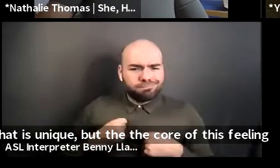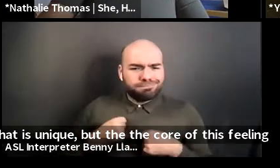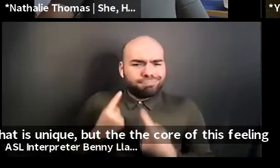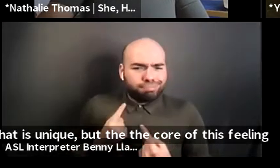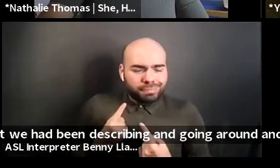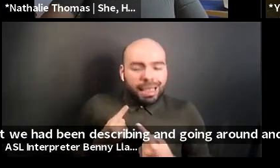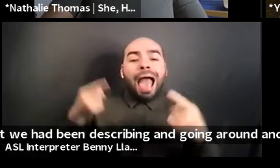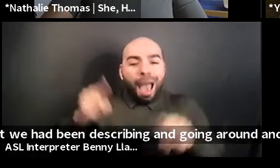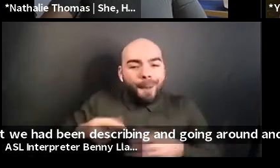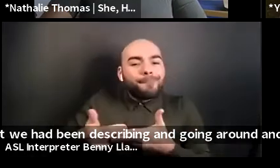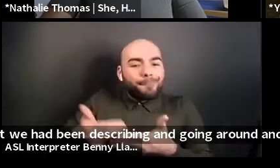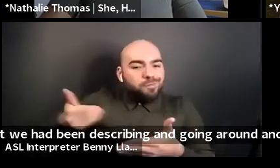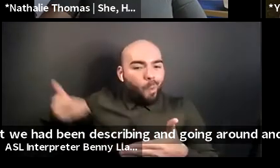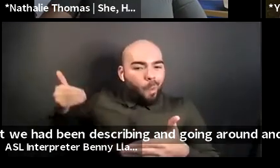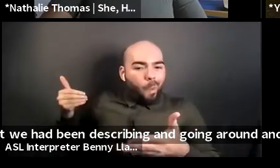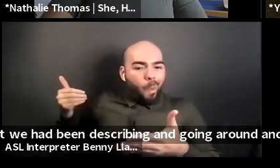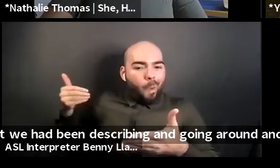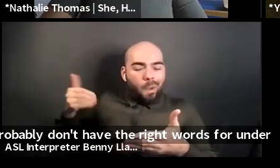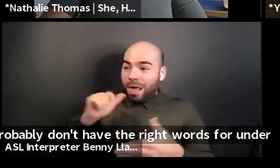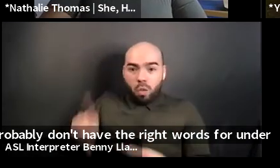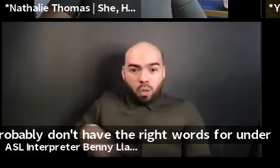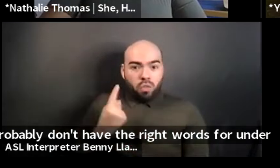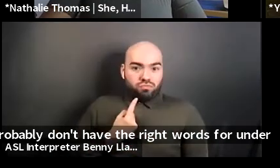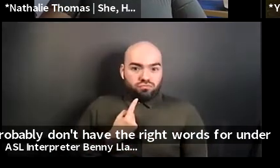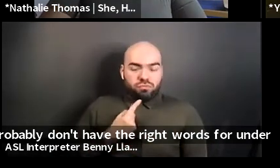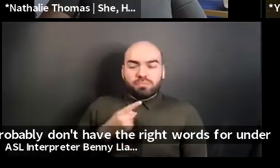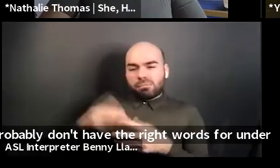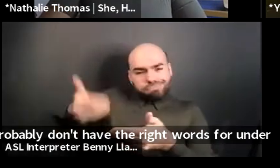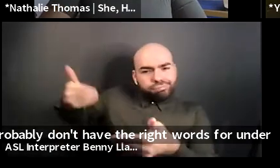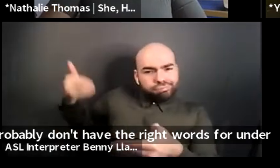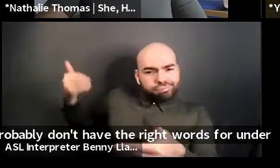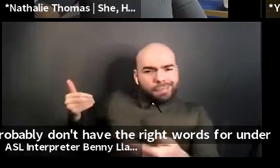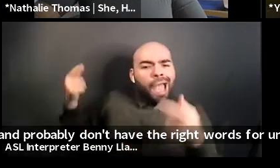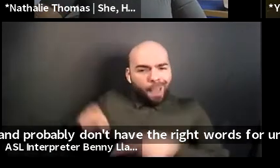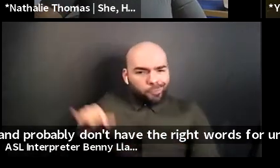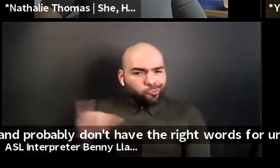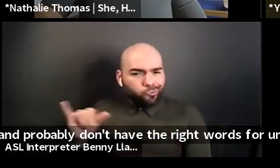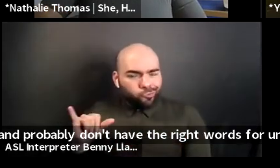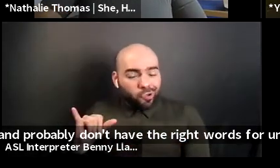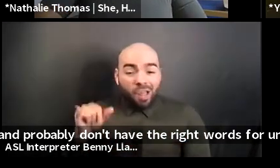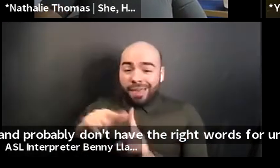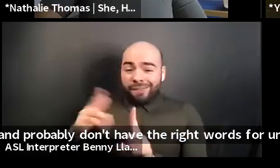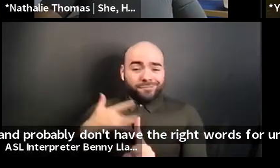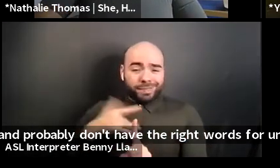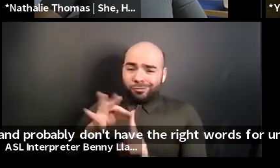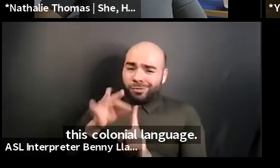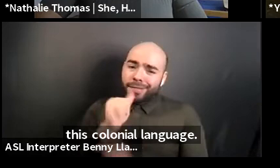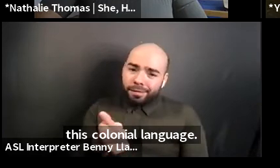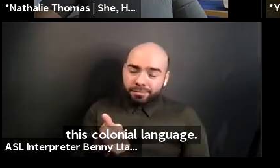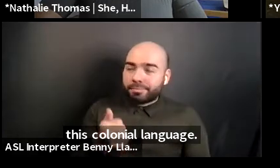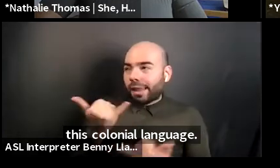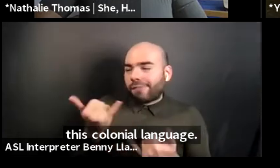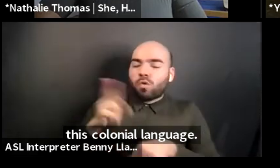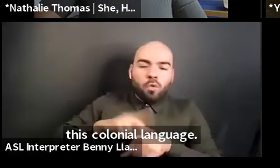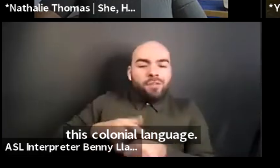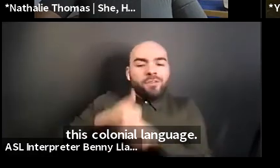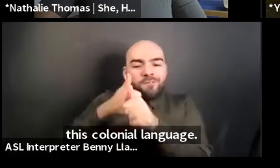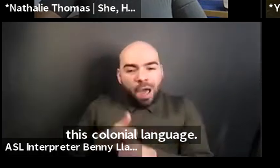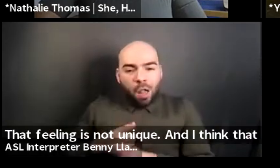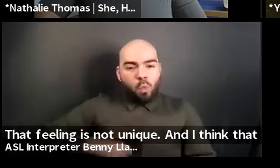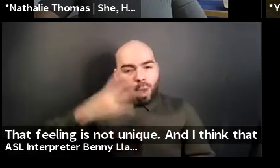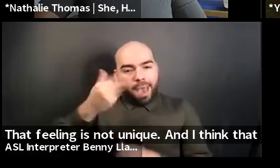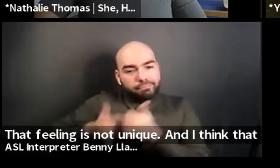right words for under this colonial language, that feeling is not unique. And I think that the